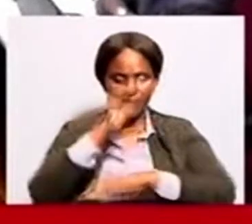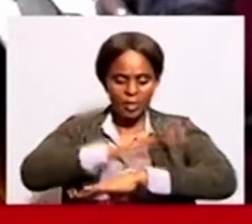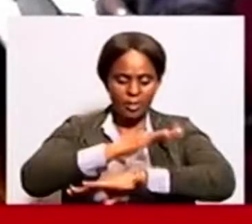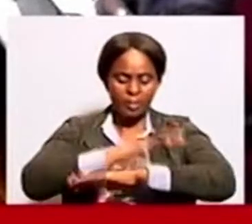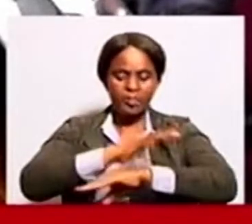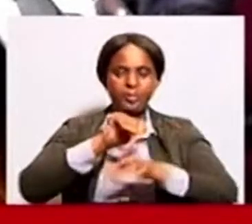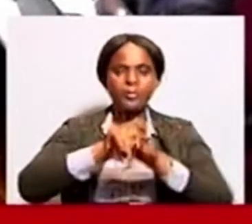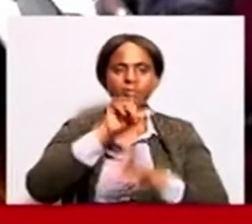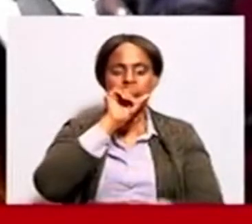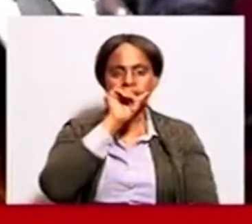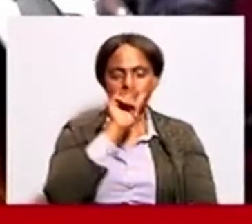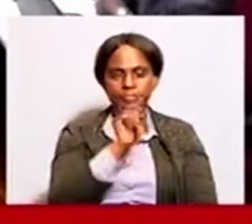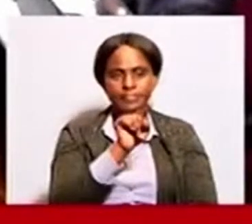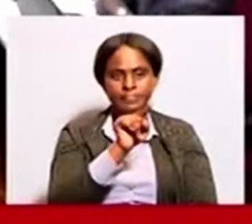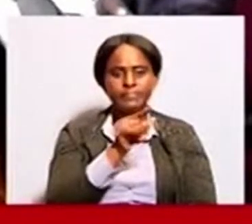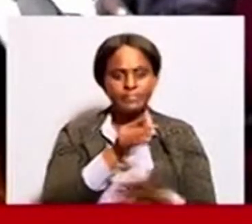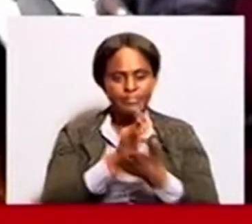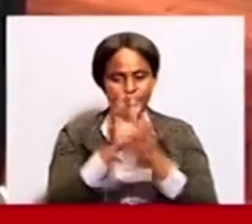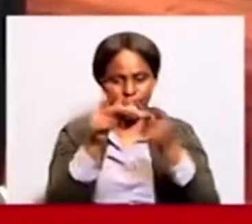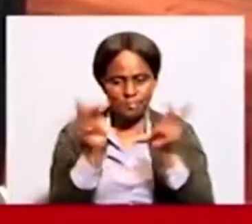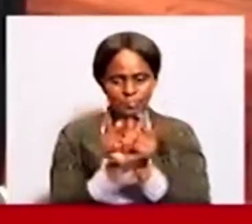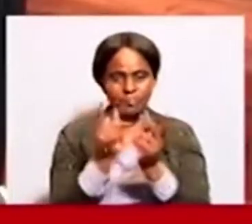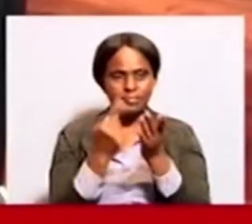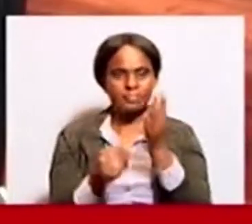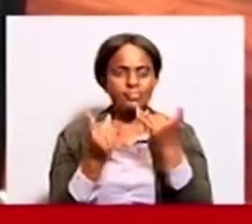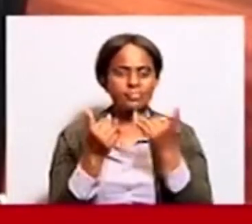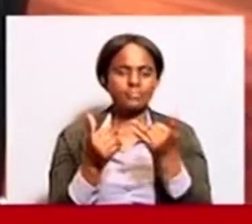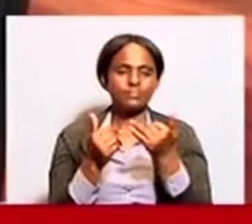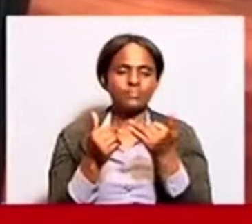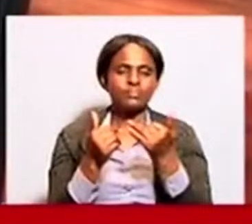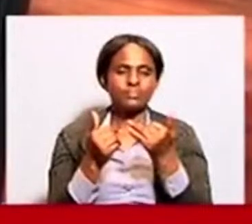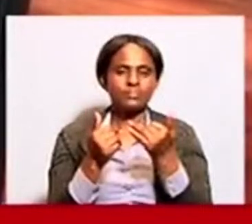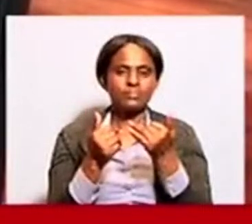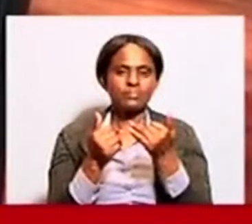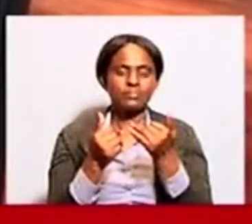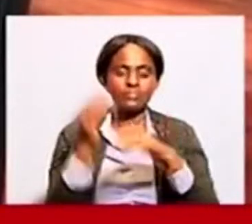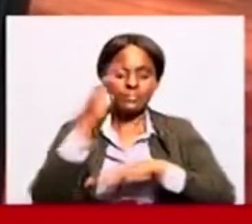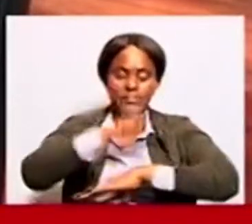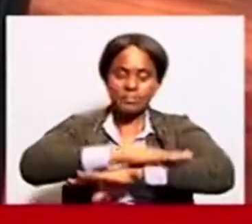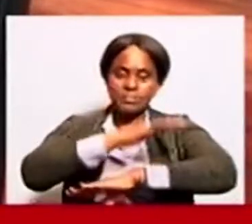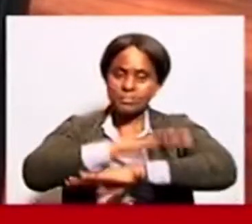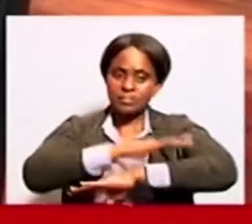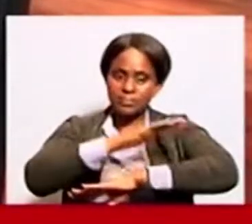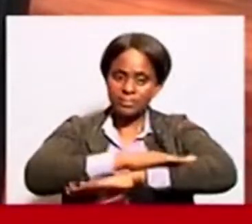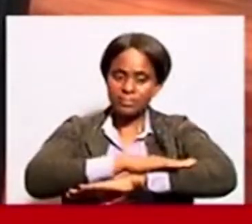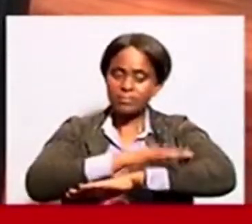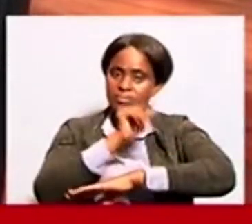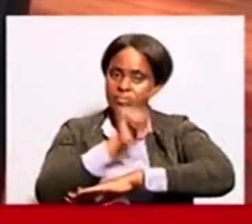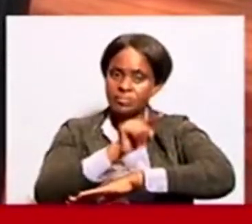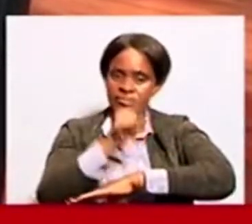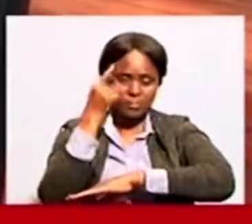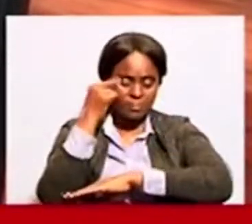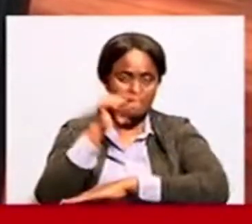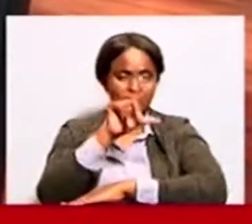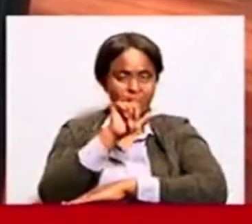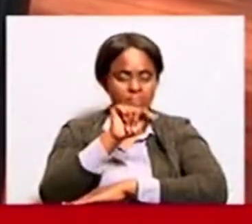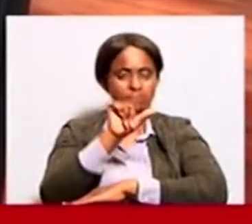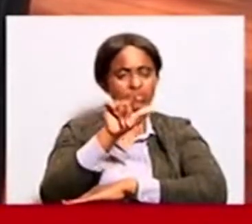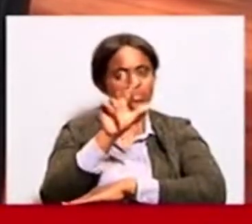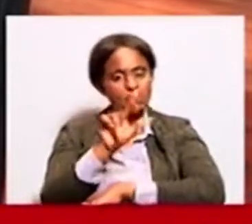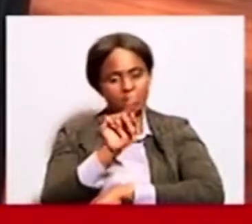Livingston, the correct position is that the desks in question are for